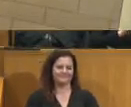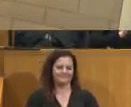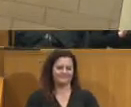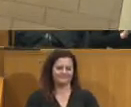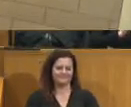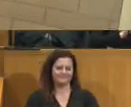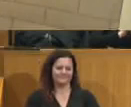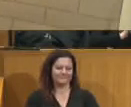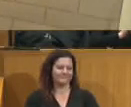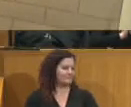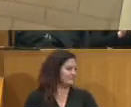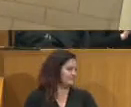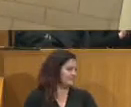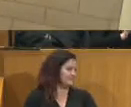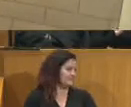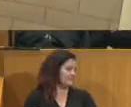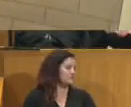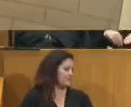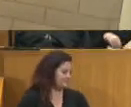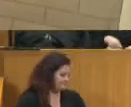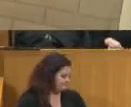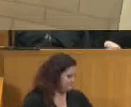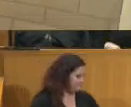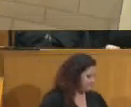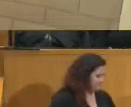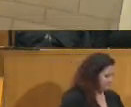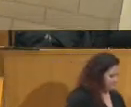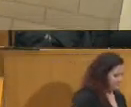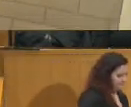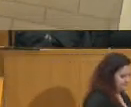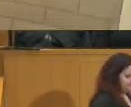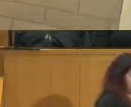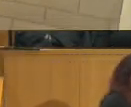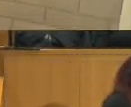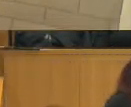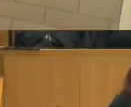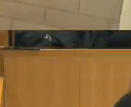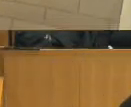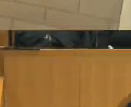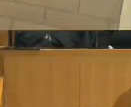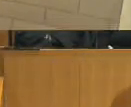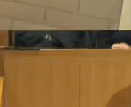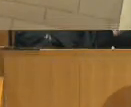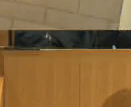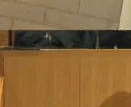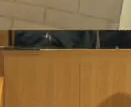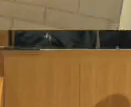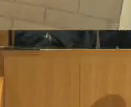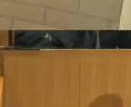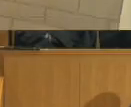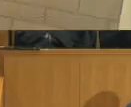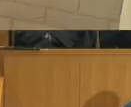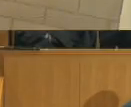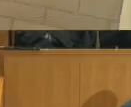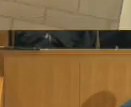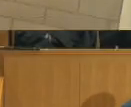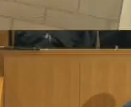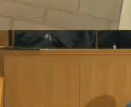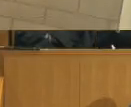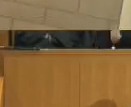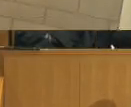that I attempt to do. You are my foundation. I am looking forward to finding my next great adventure where